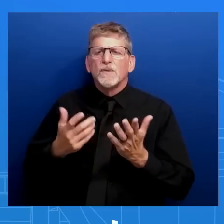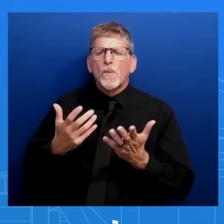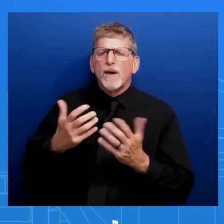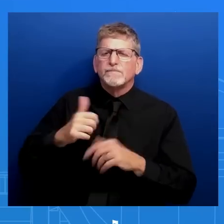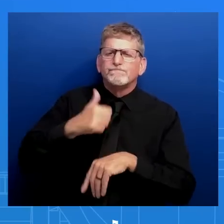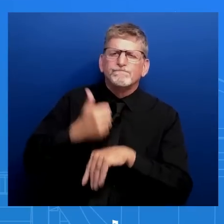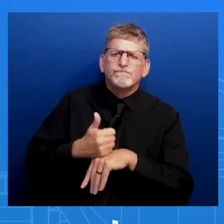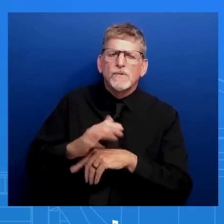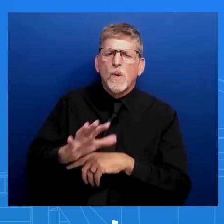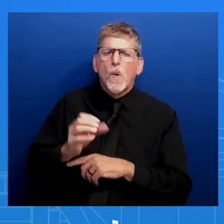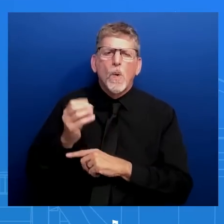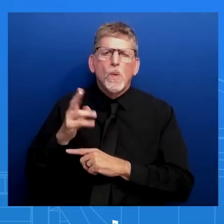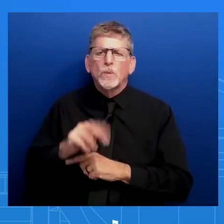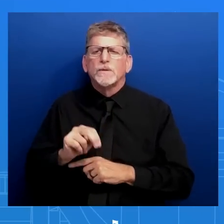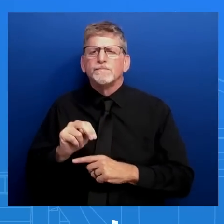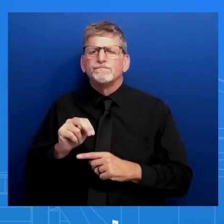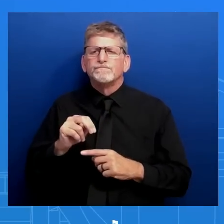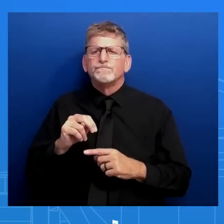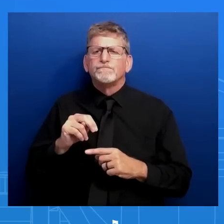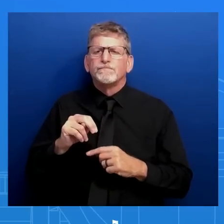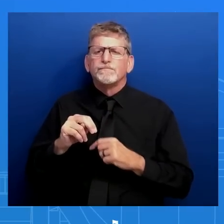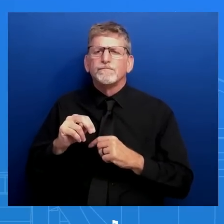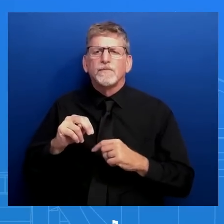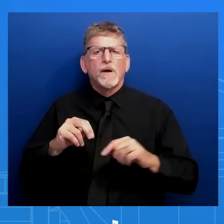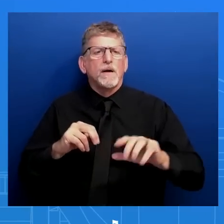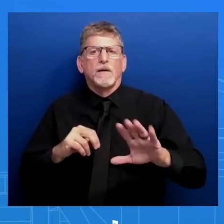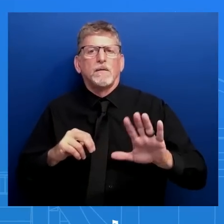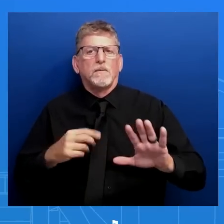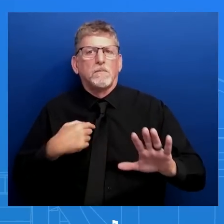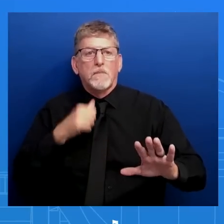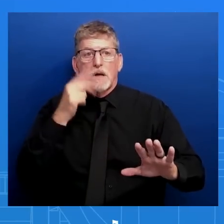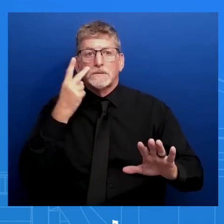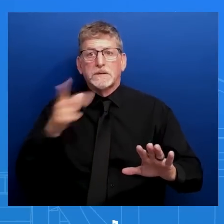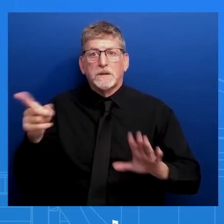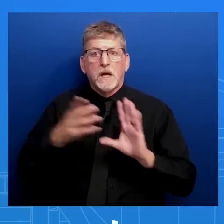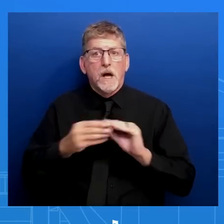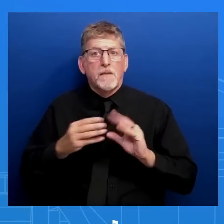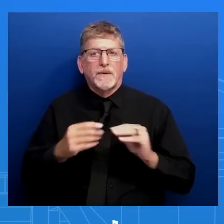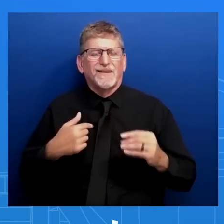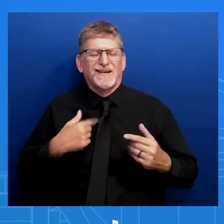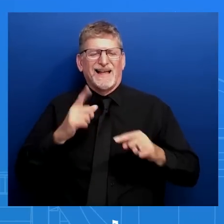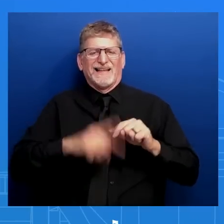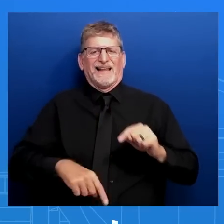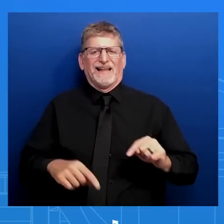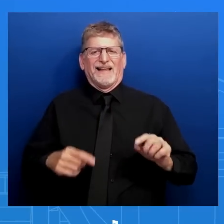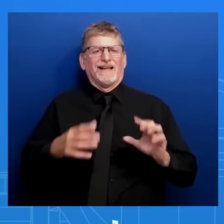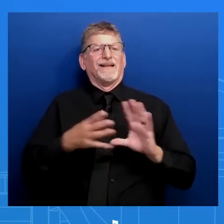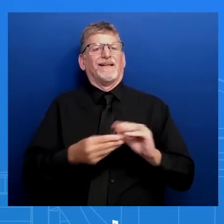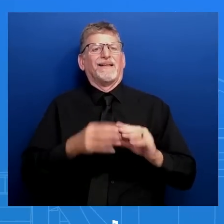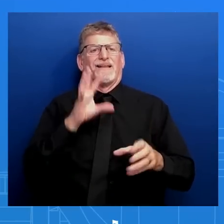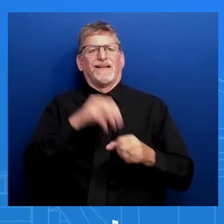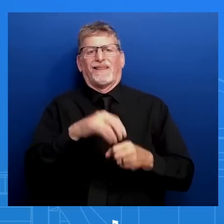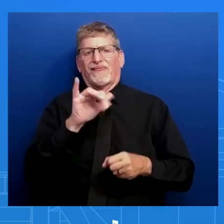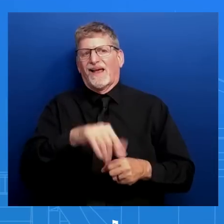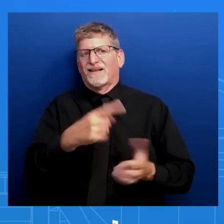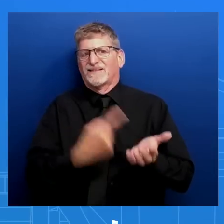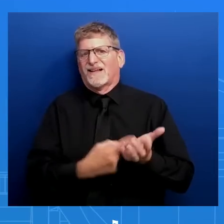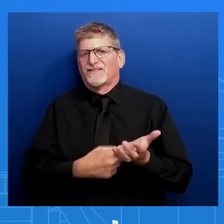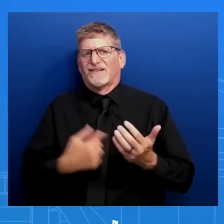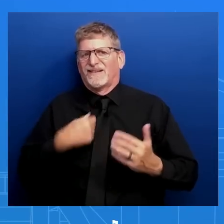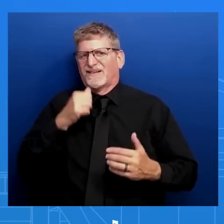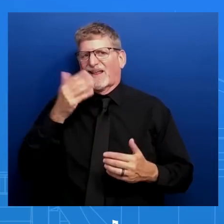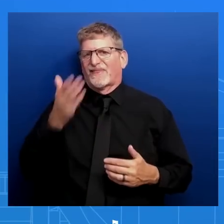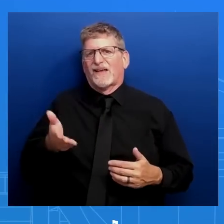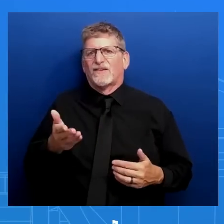so I'm going to refrain from a specific reaction to them until I've had a chance to see them and look at them and discuss